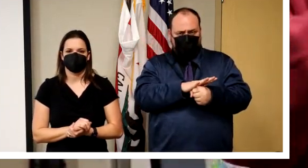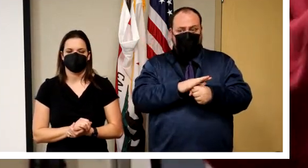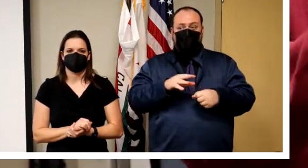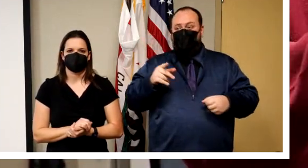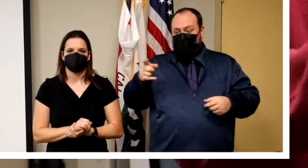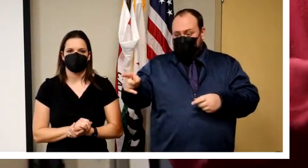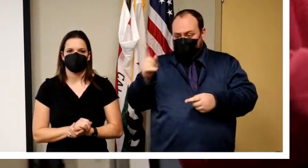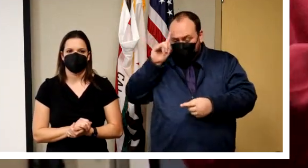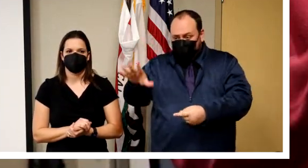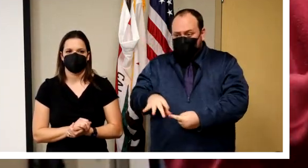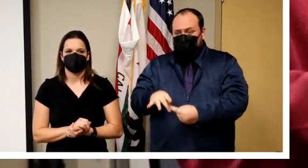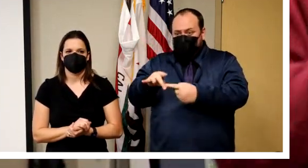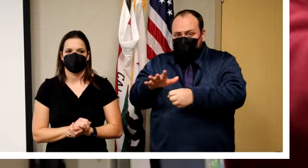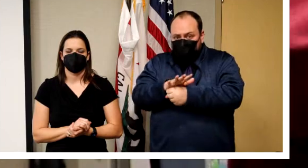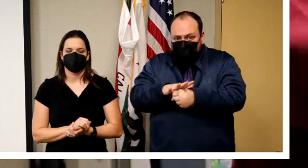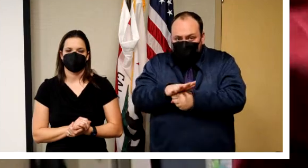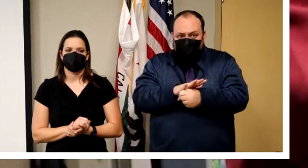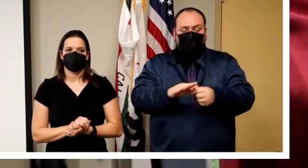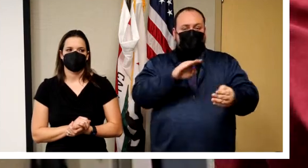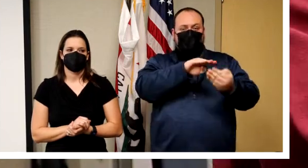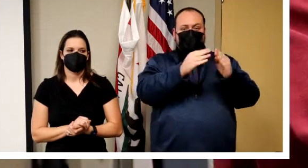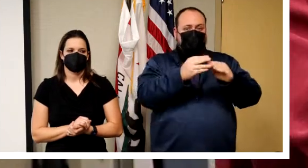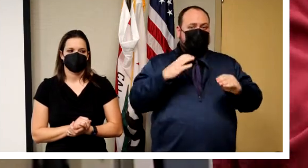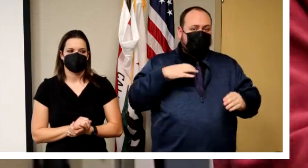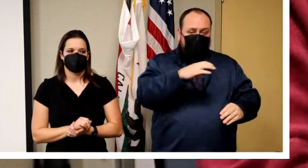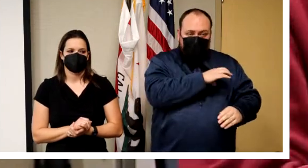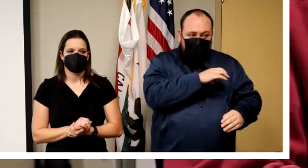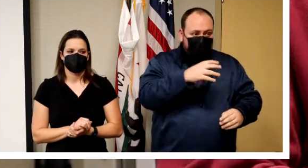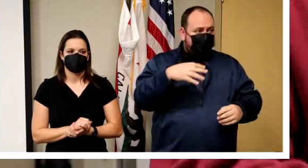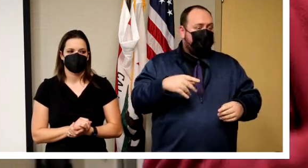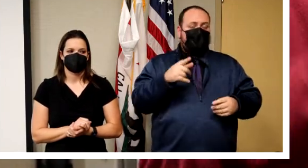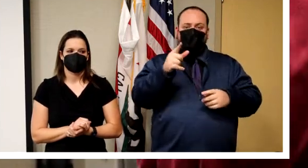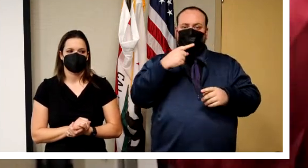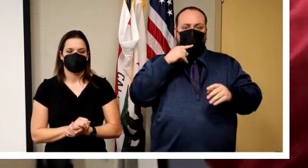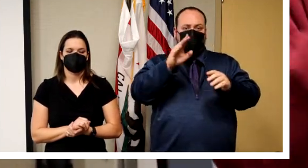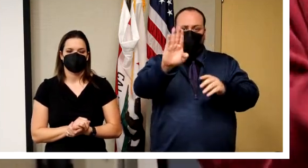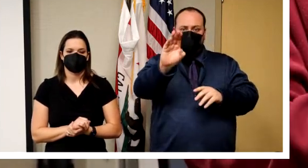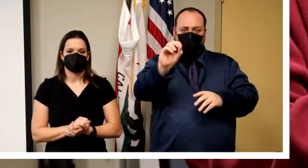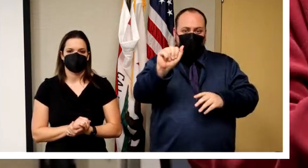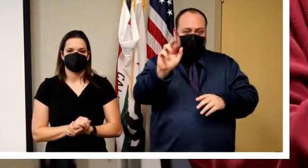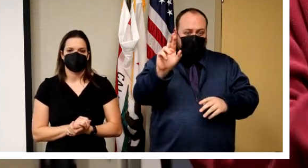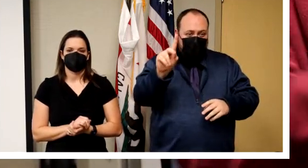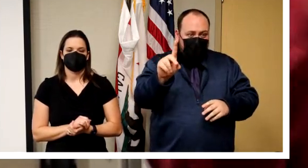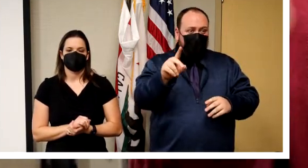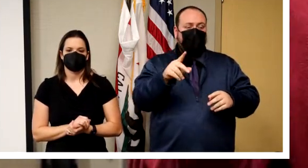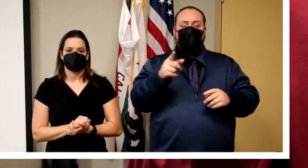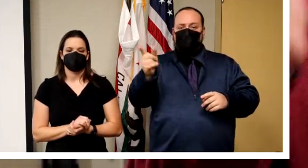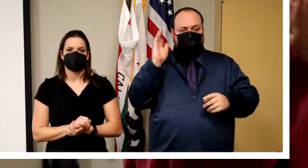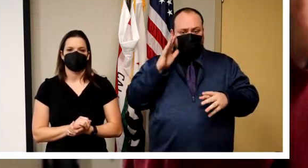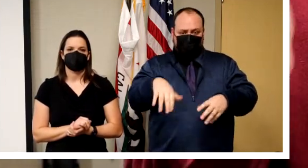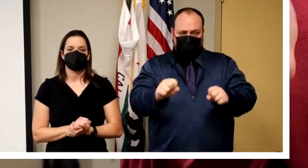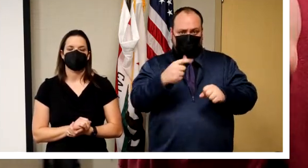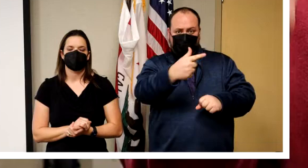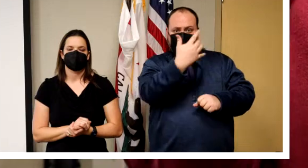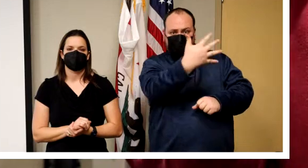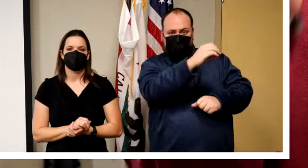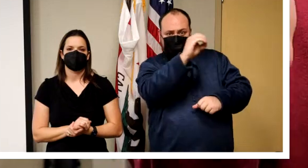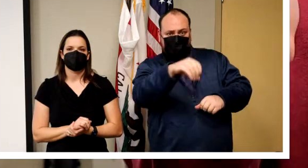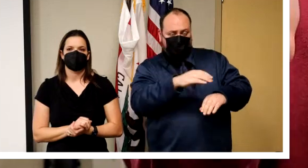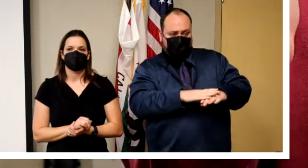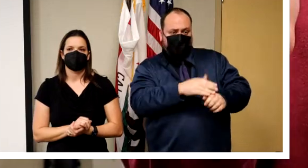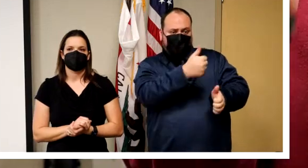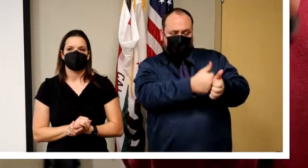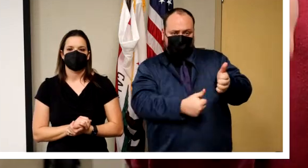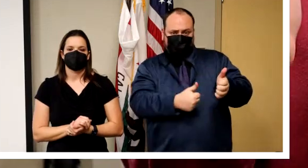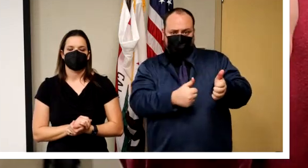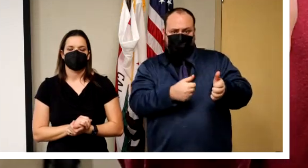special districts and legislators and city councils and boards of supervisors. You take the mean and you get 5% on either side, so a